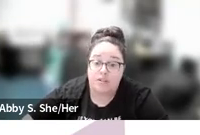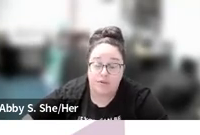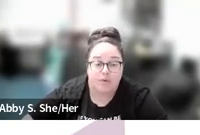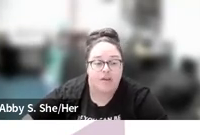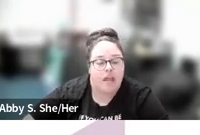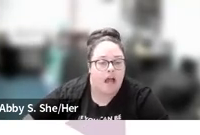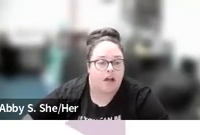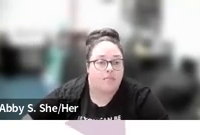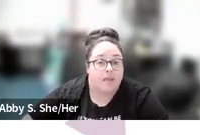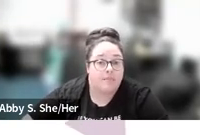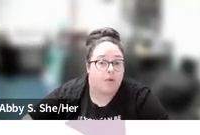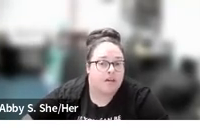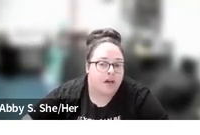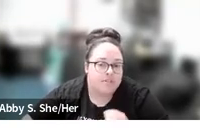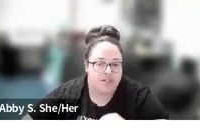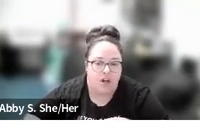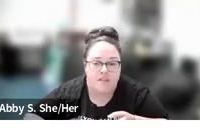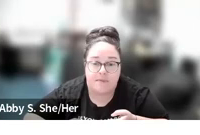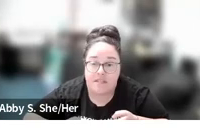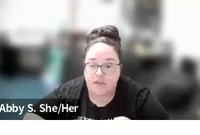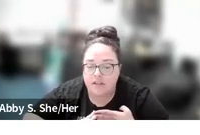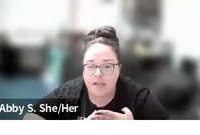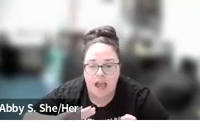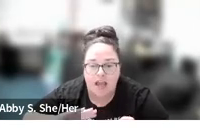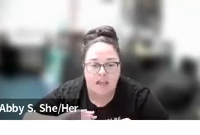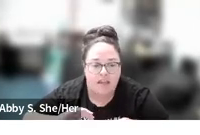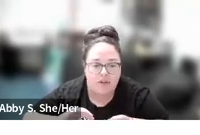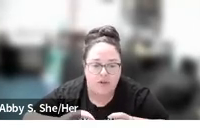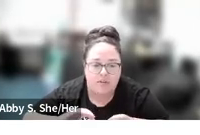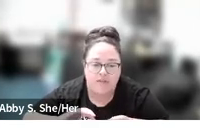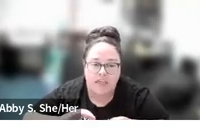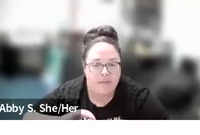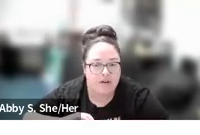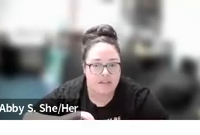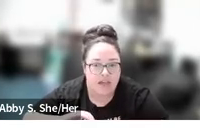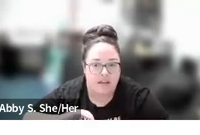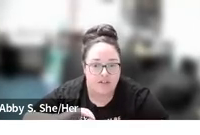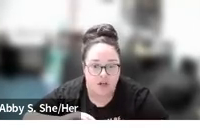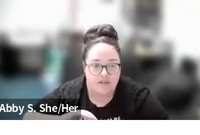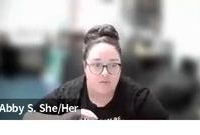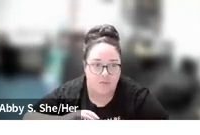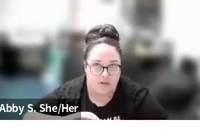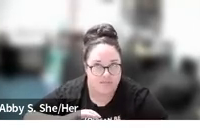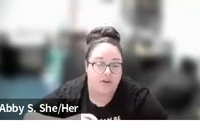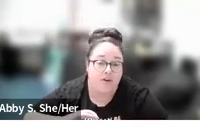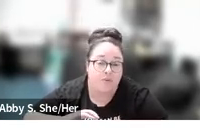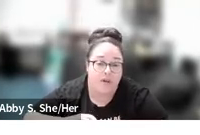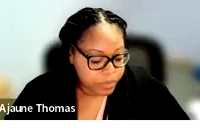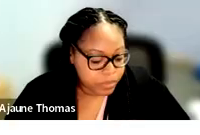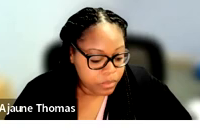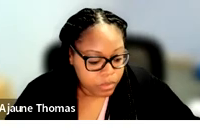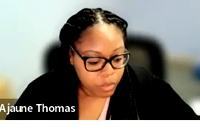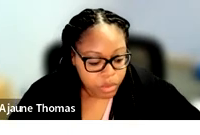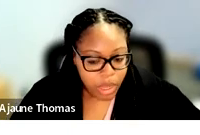So they do. But when it comes to JAWS specifically, I do believe I keep hearing that JAWS works better